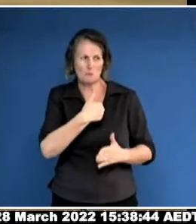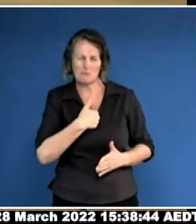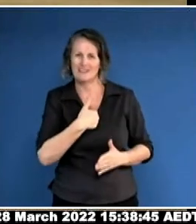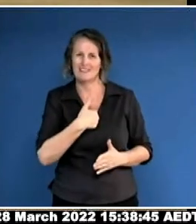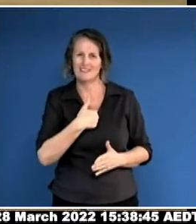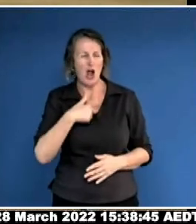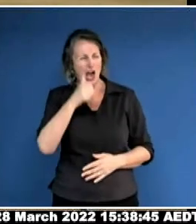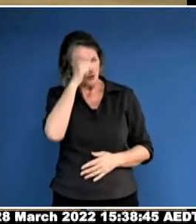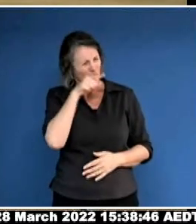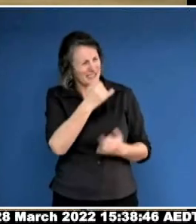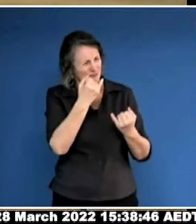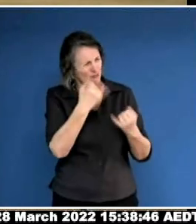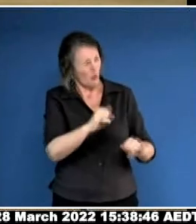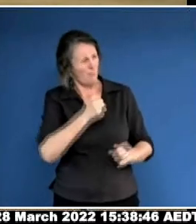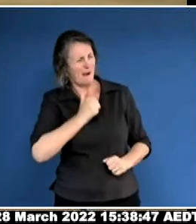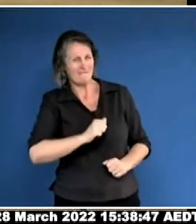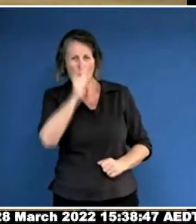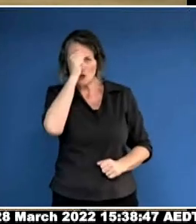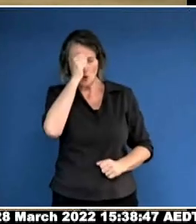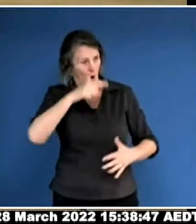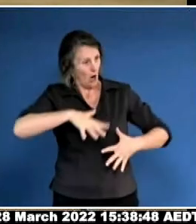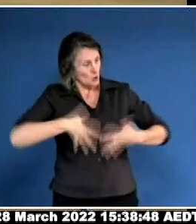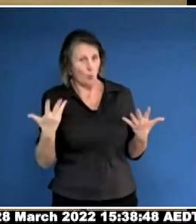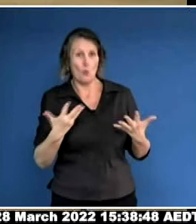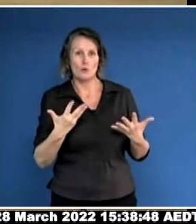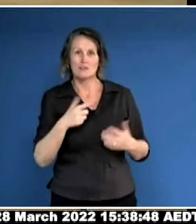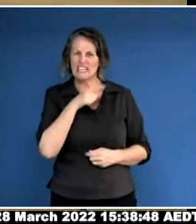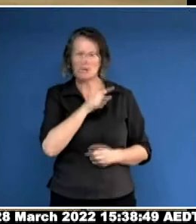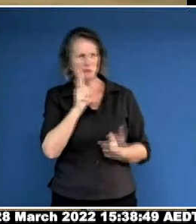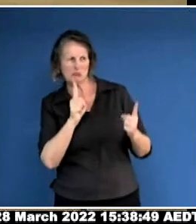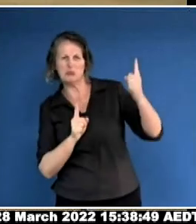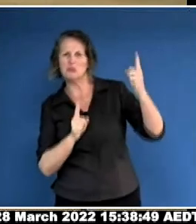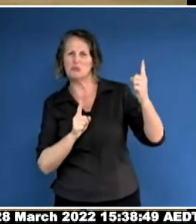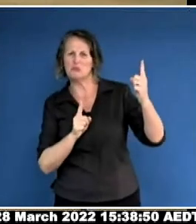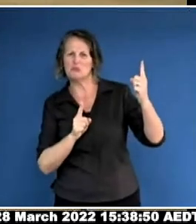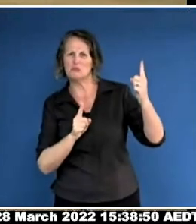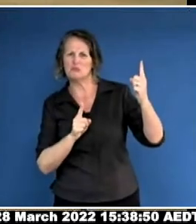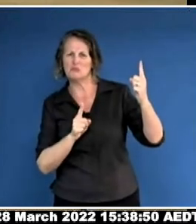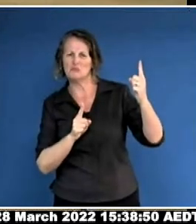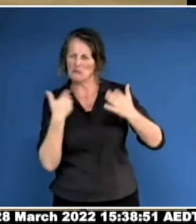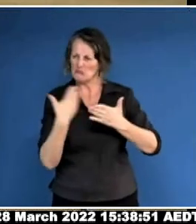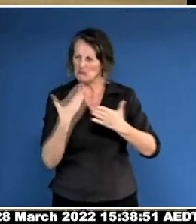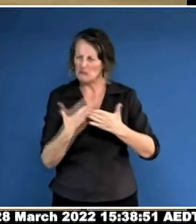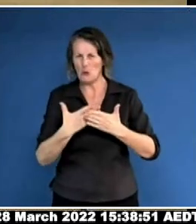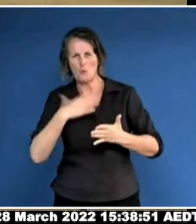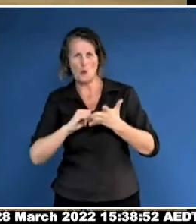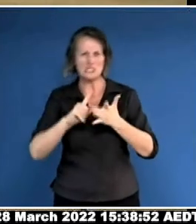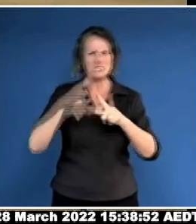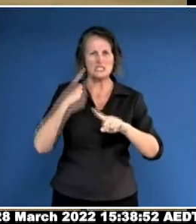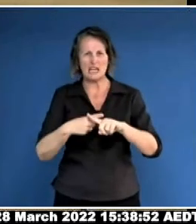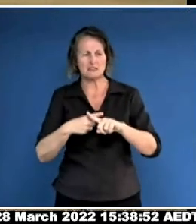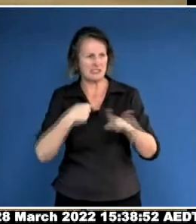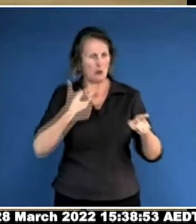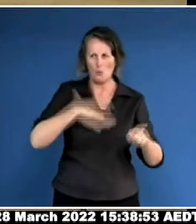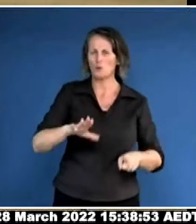making me do were wrong and I didn't want to do those things. He was very dominant on the sexual relationship side of things. If he wanted